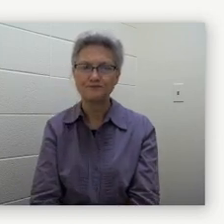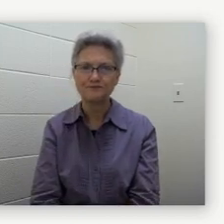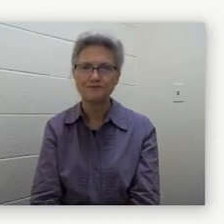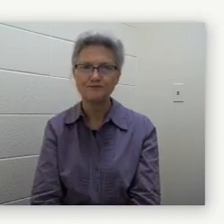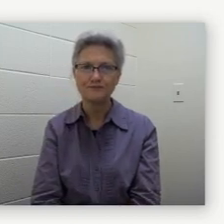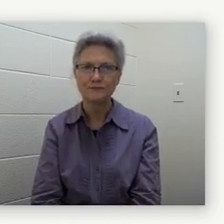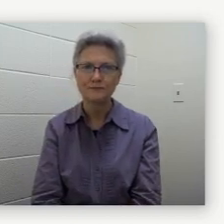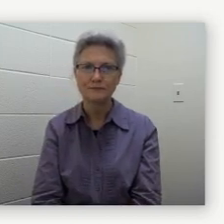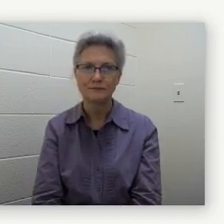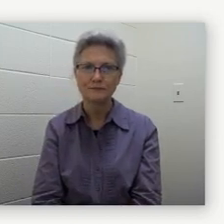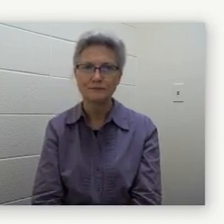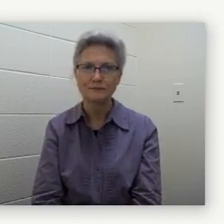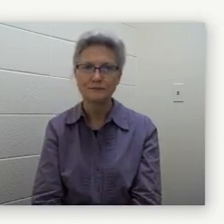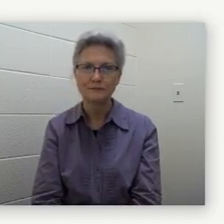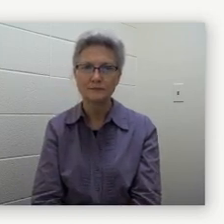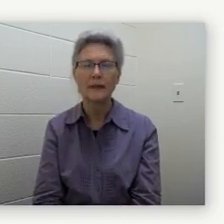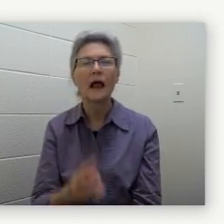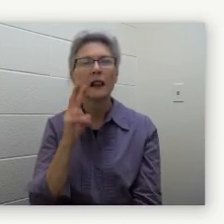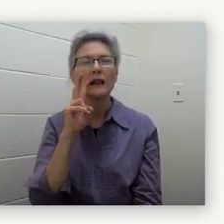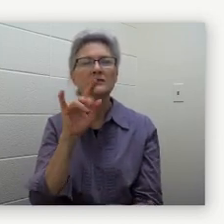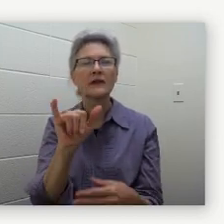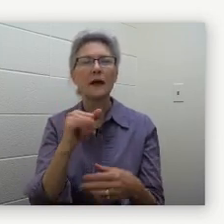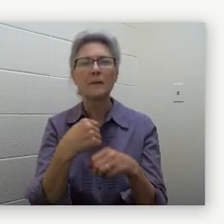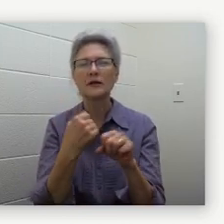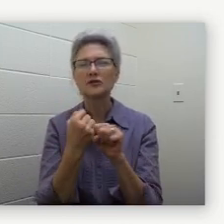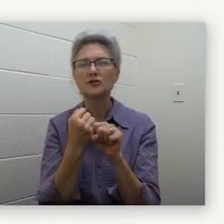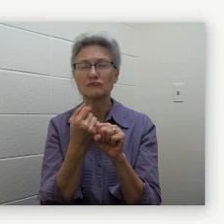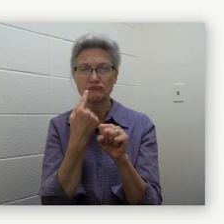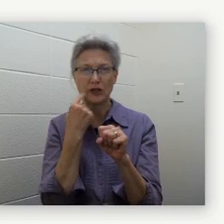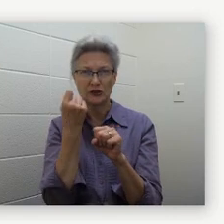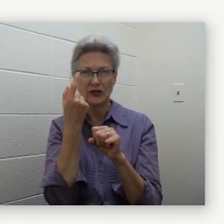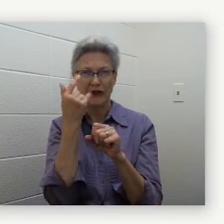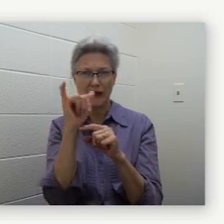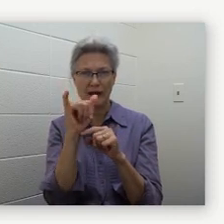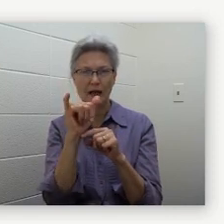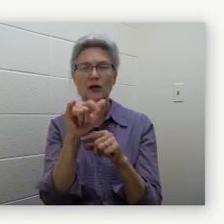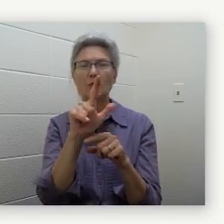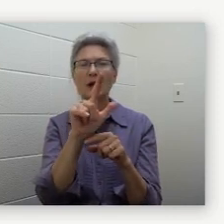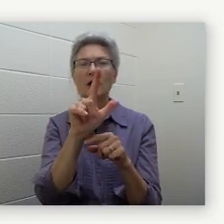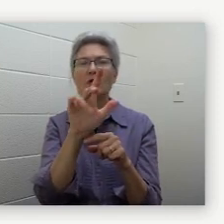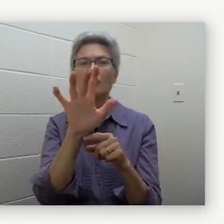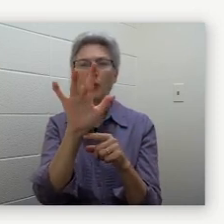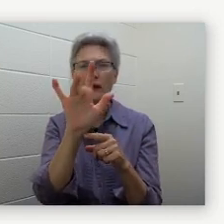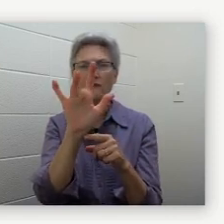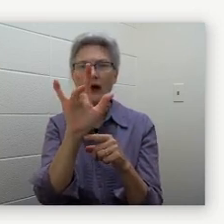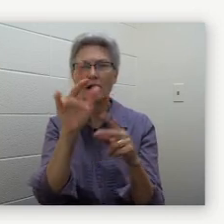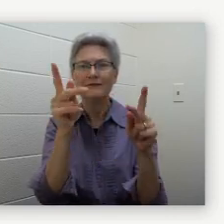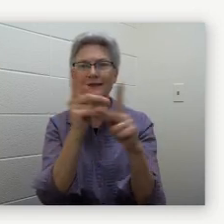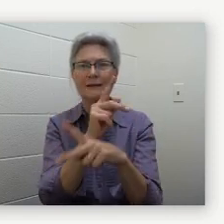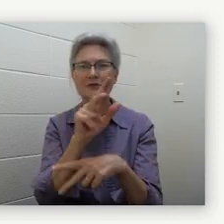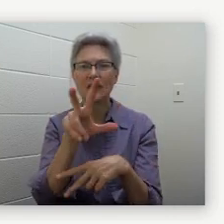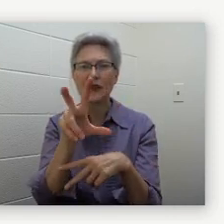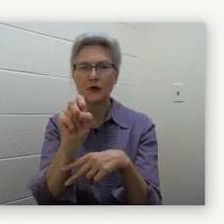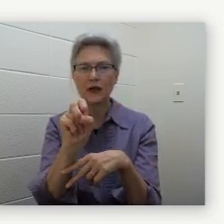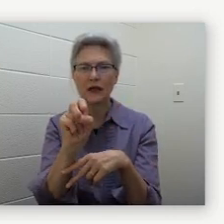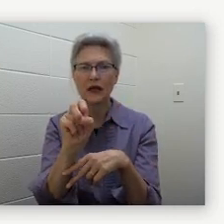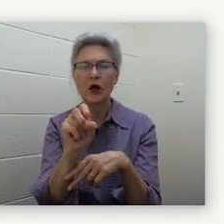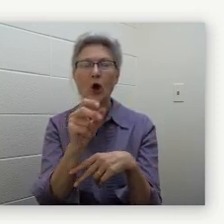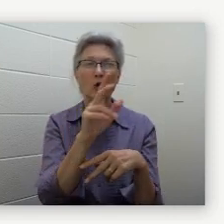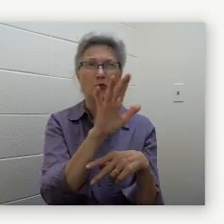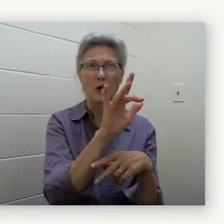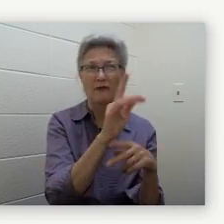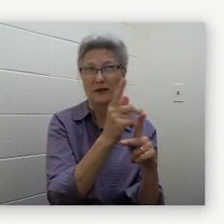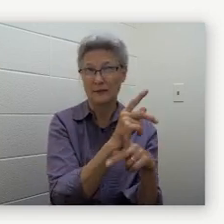750. So let's take a look at this and make sure it makes sense. So 25 times 30, well, 25 times 3